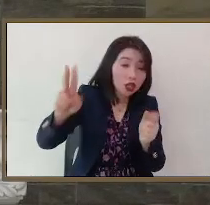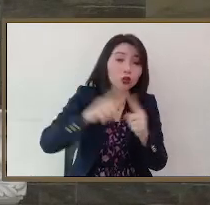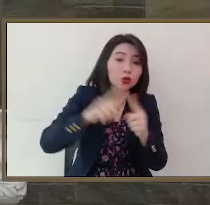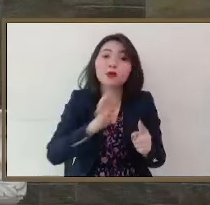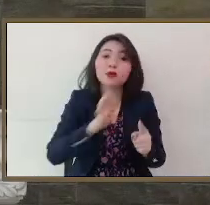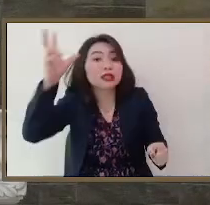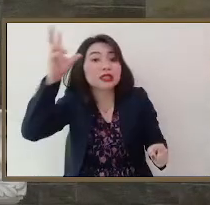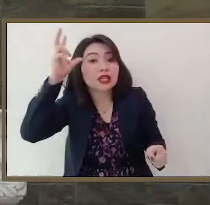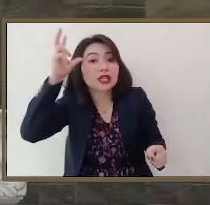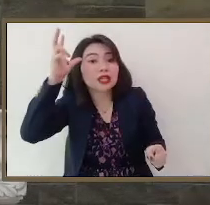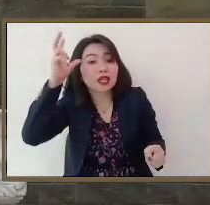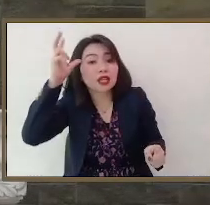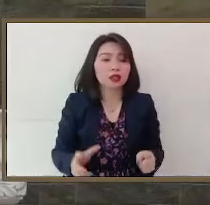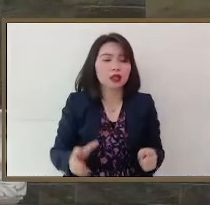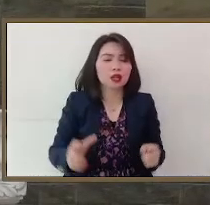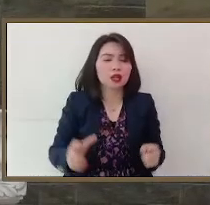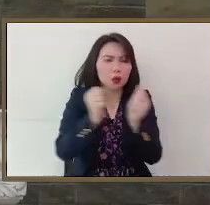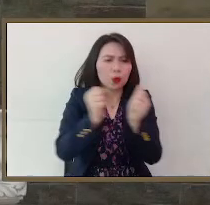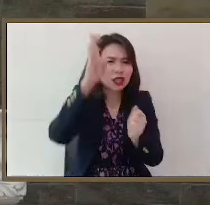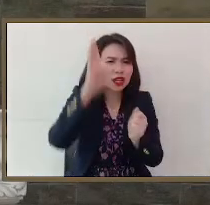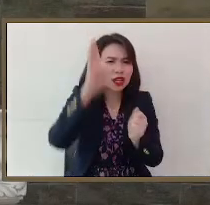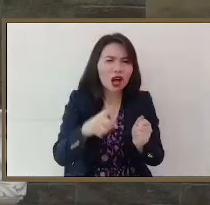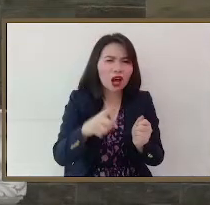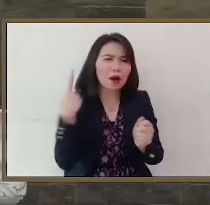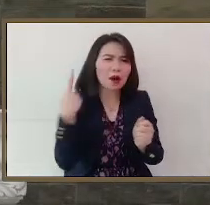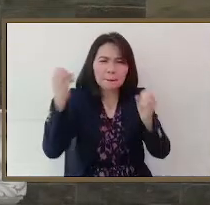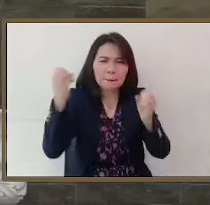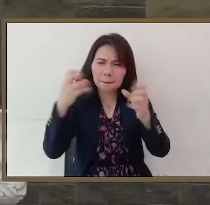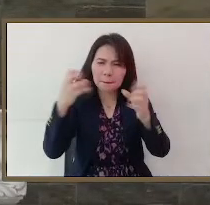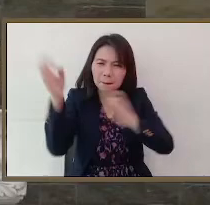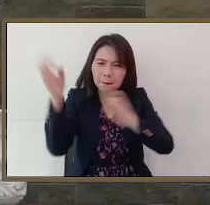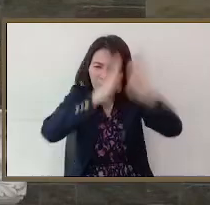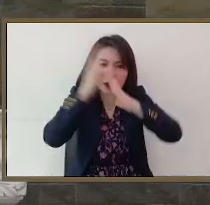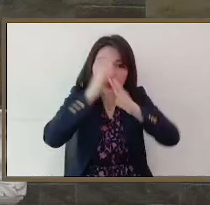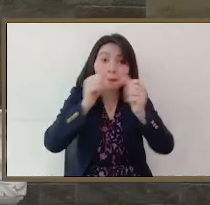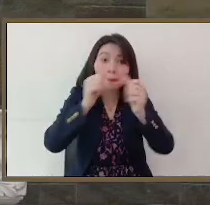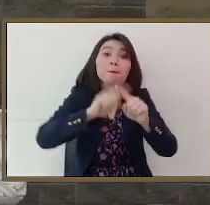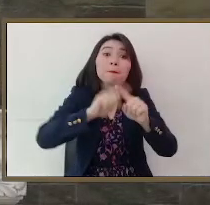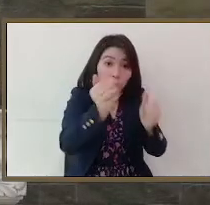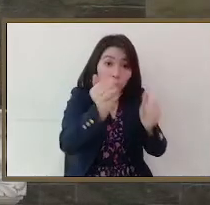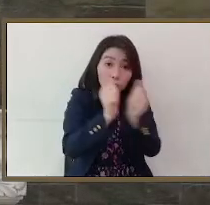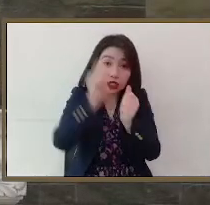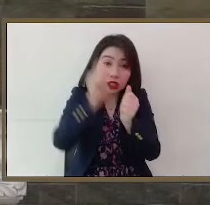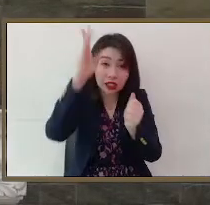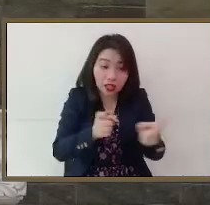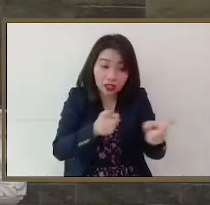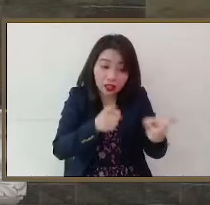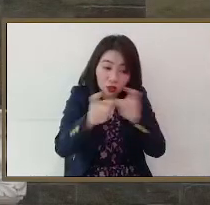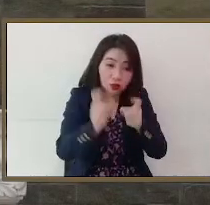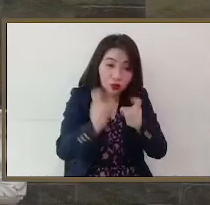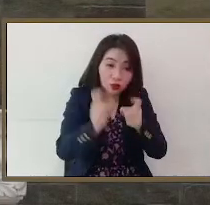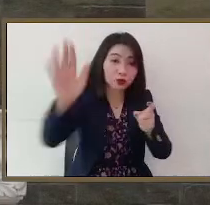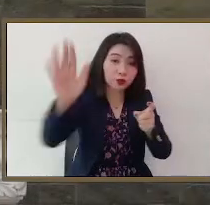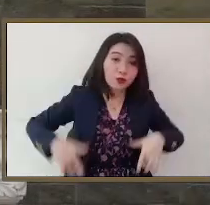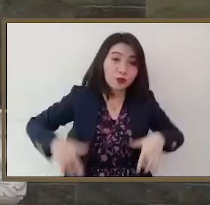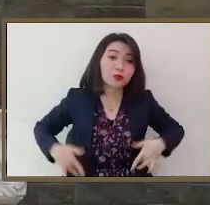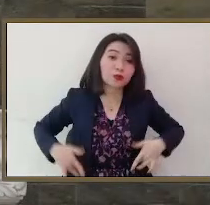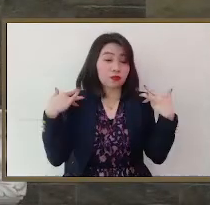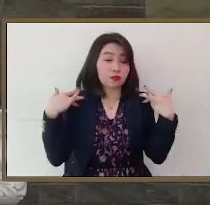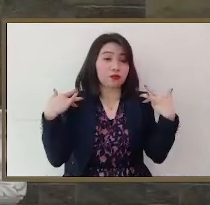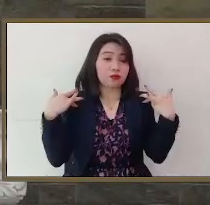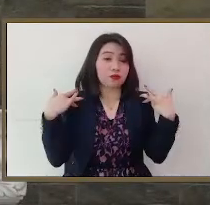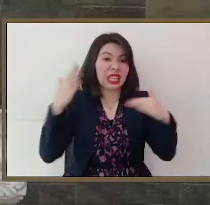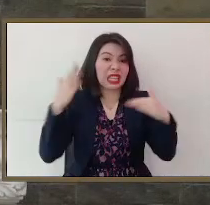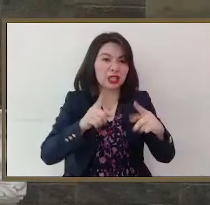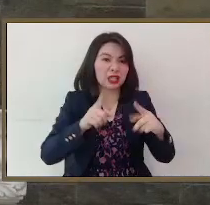struggling with God in the wilderness and know that God is still operating in your life than to